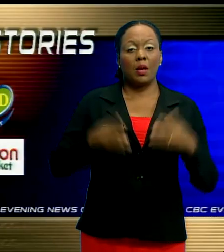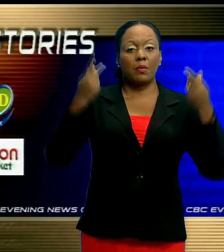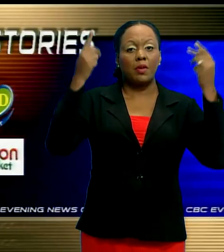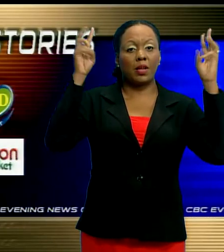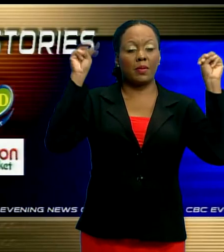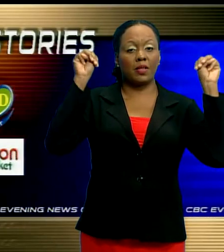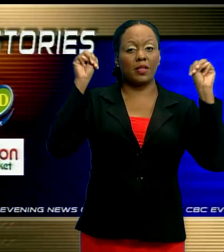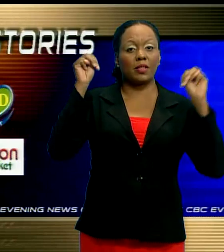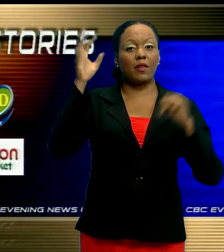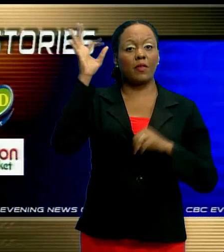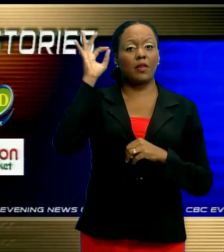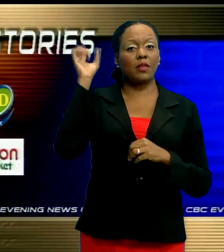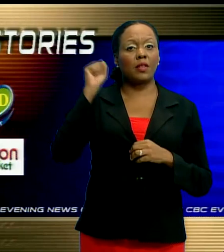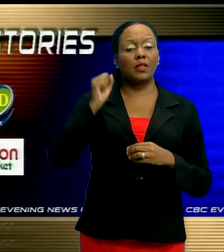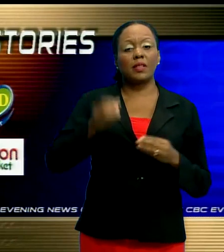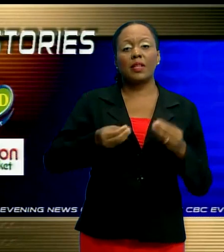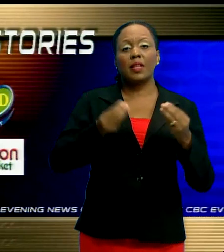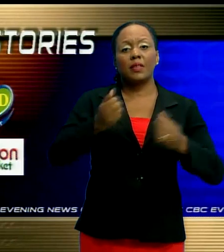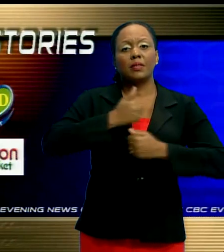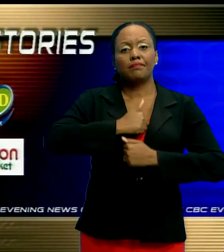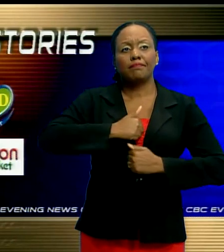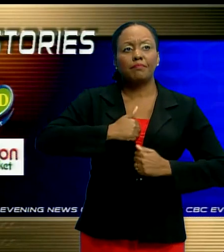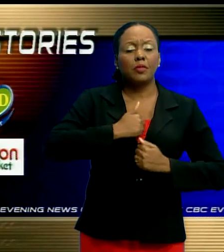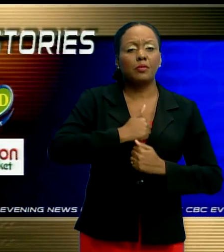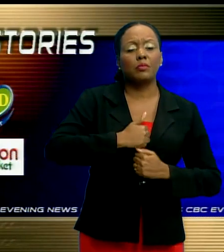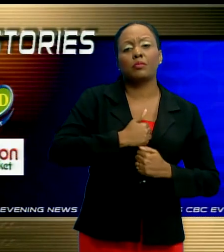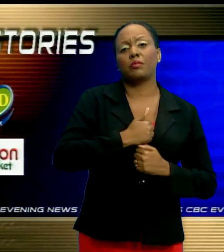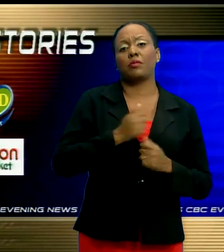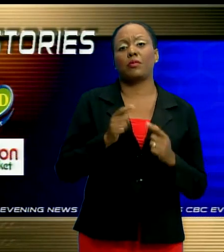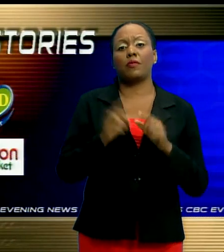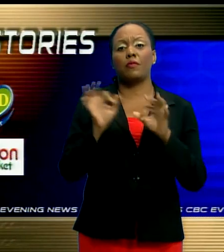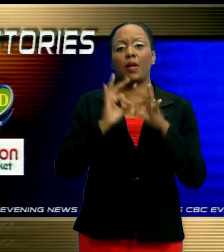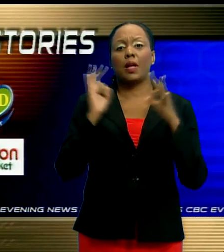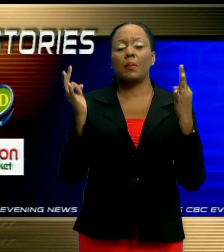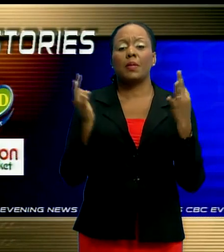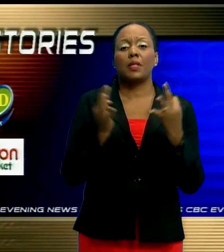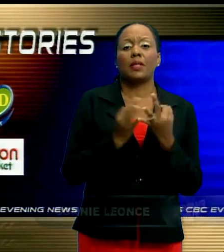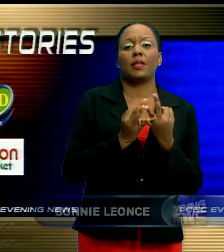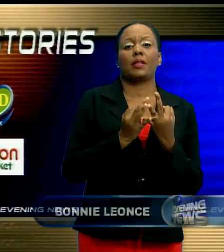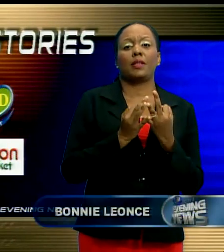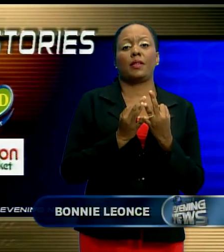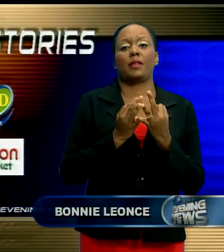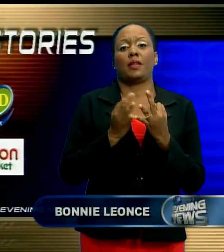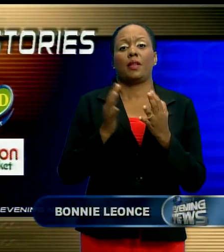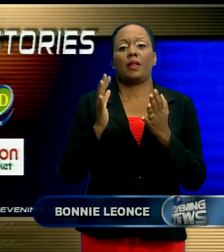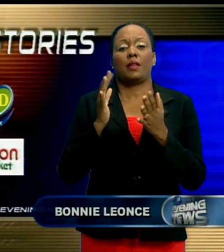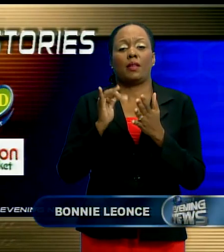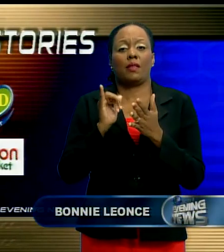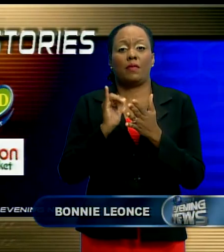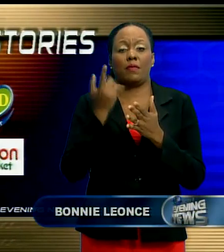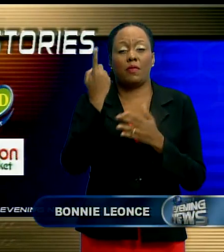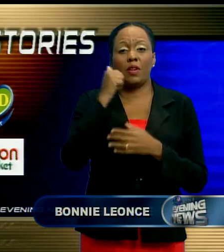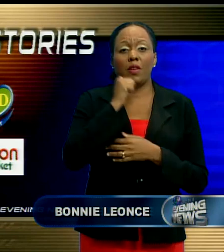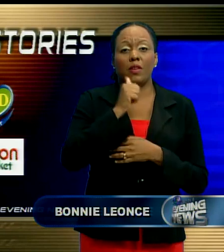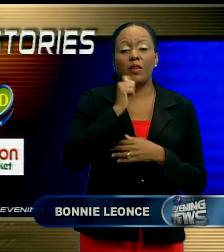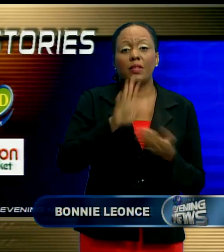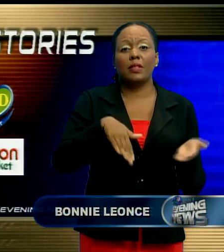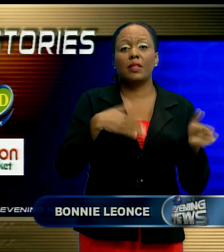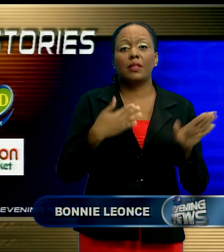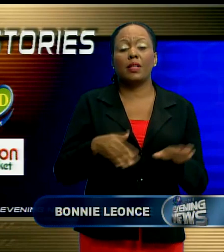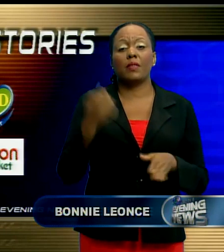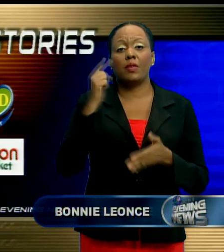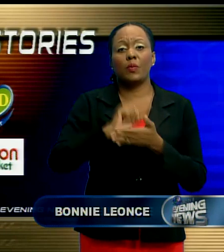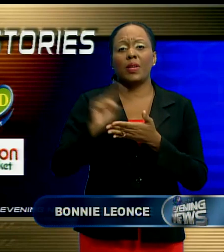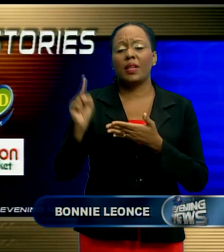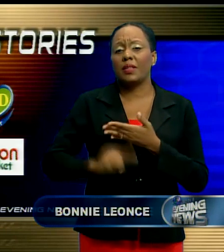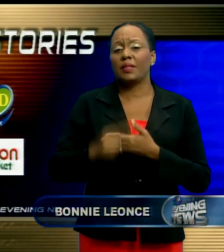Prime Minister Frondell Stewart has paid condolences to the families who lost loved ones over the weekend, describing Sunday especially as a difficult